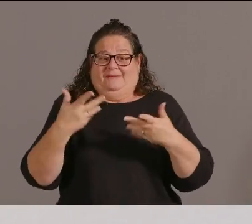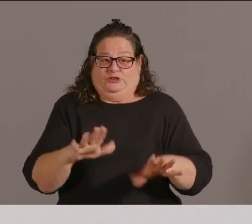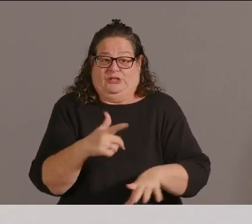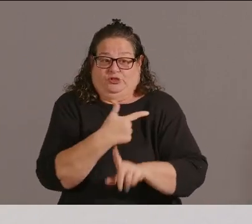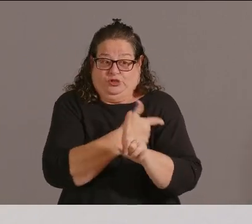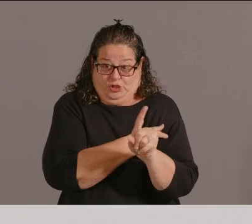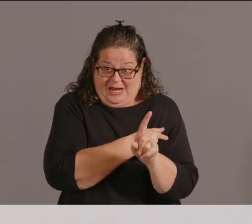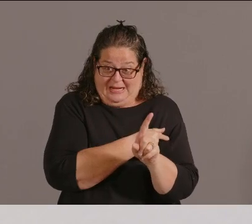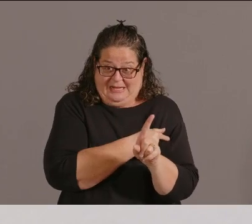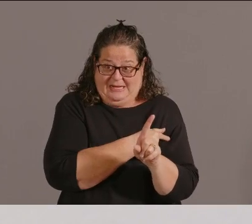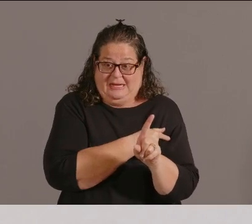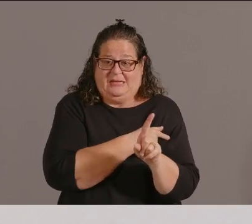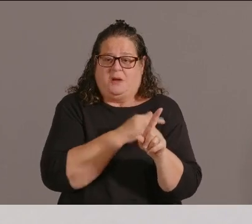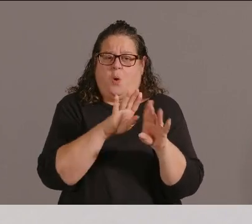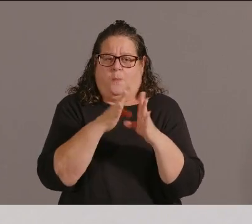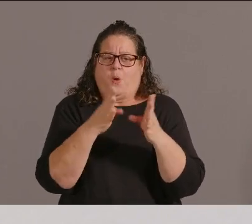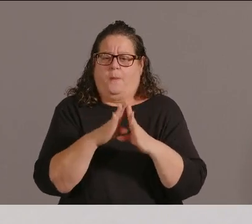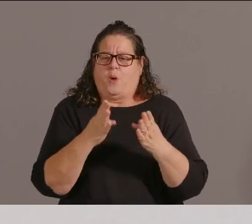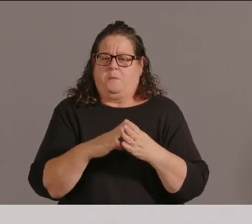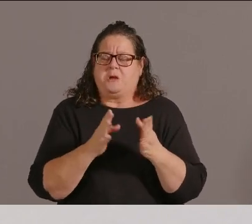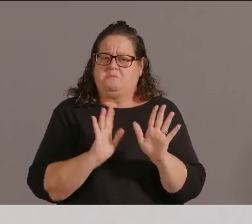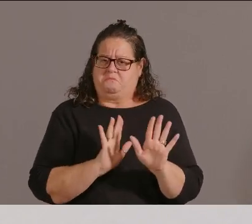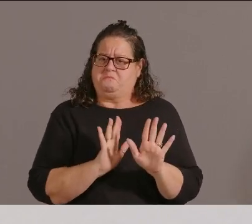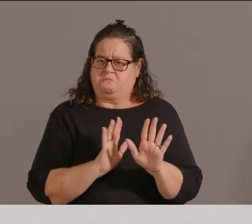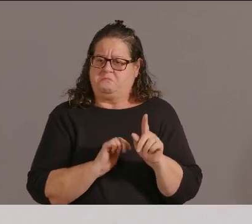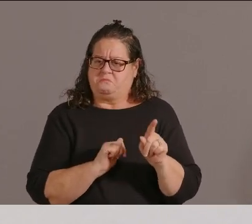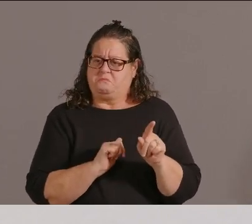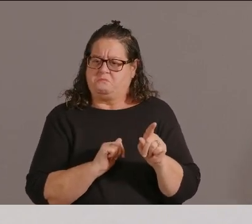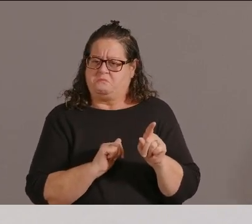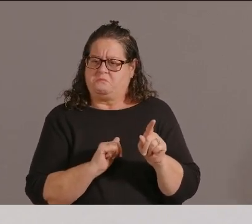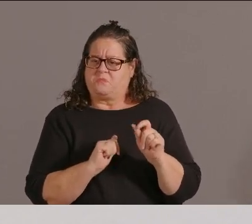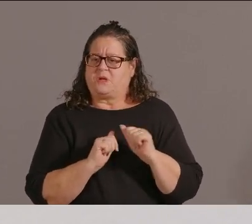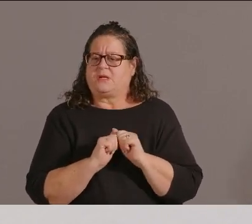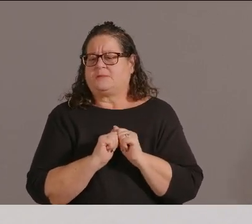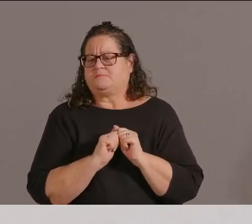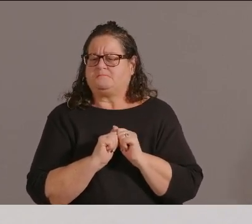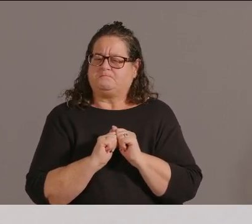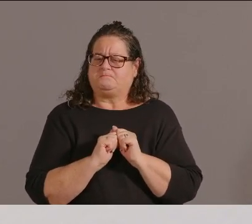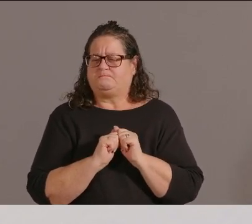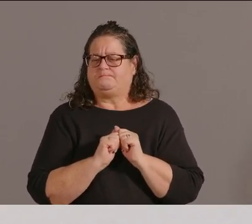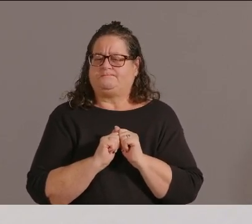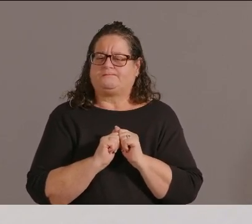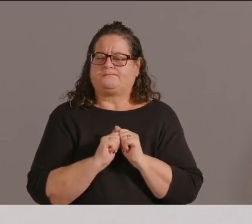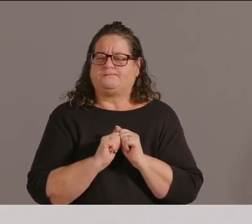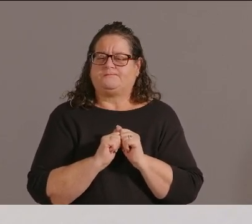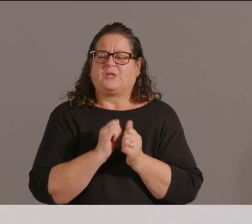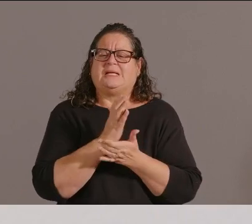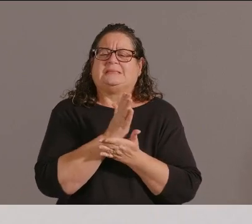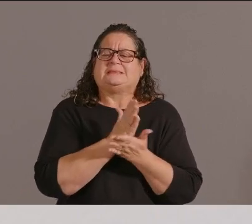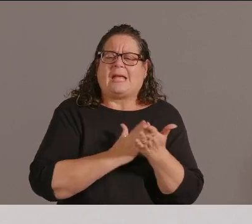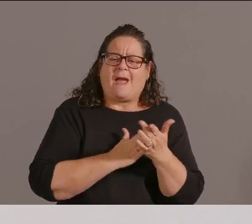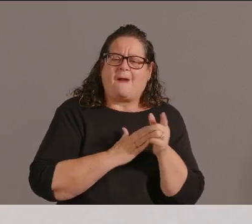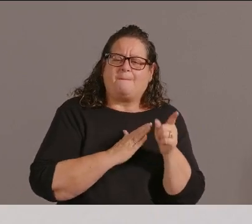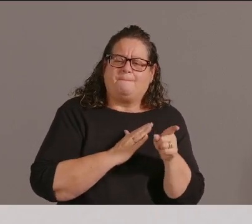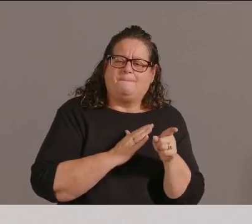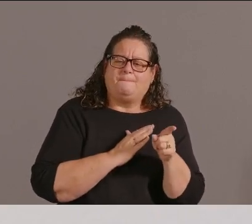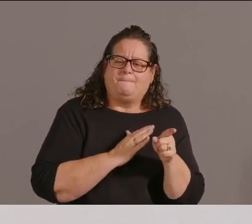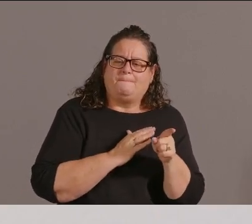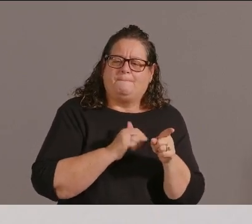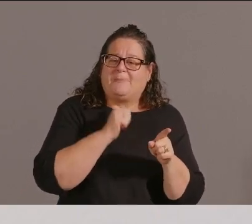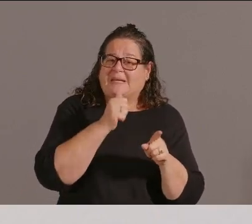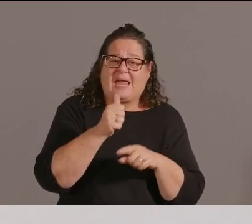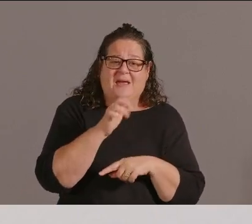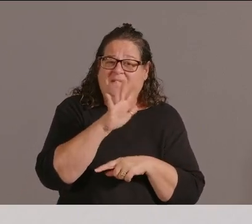appointments, those rates, they didn't reach, like when you look at some of them, they weren't at the 55 to